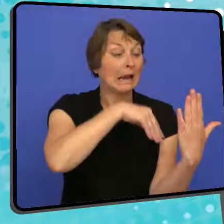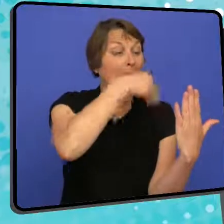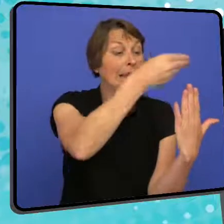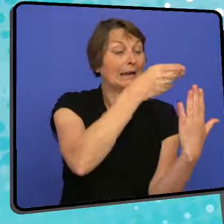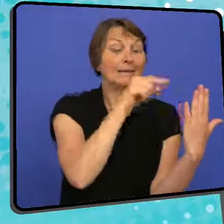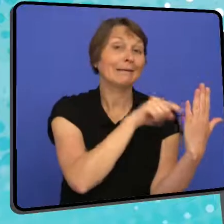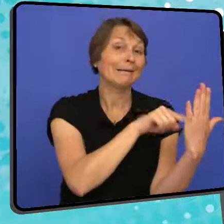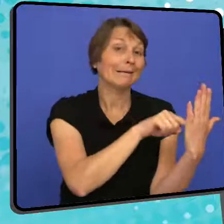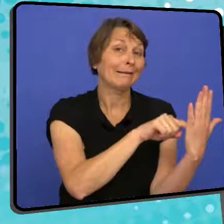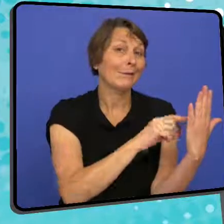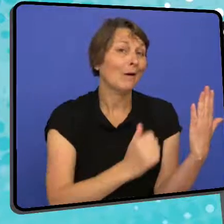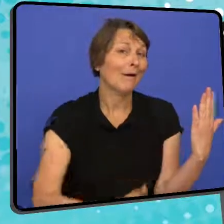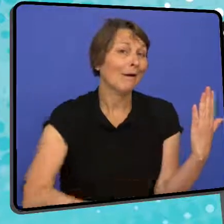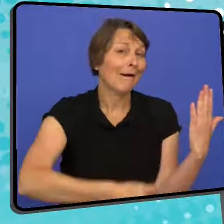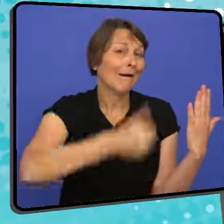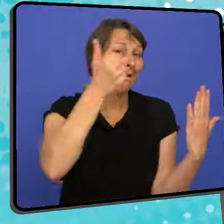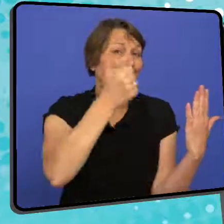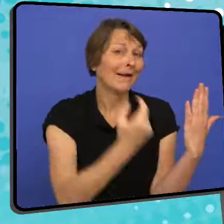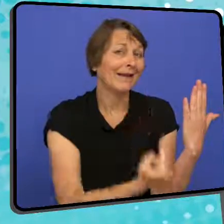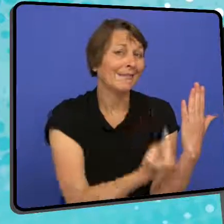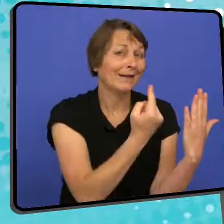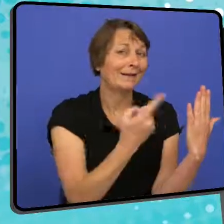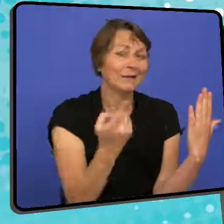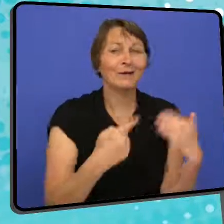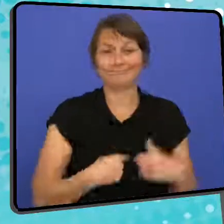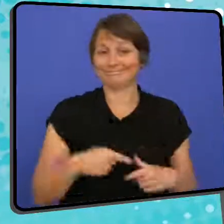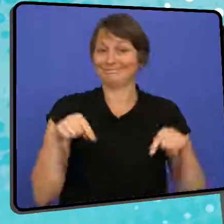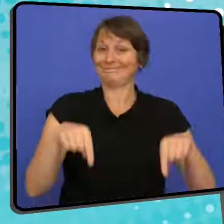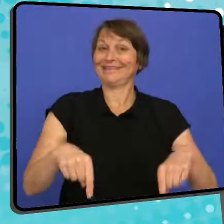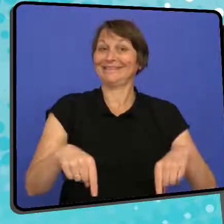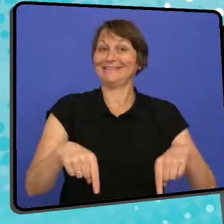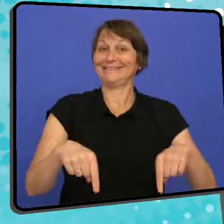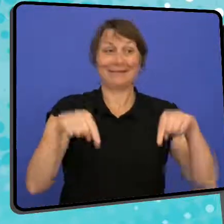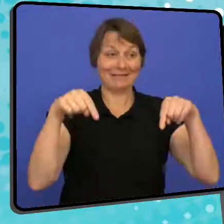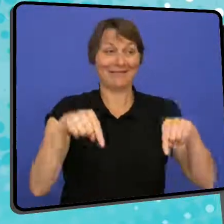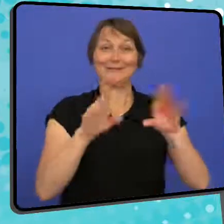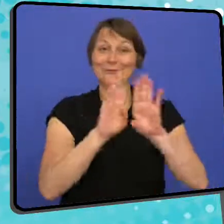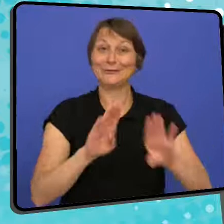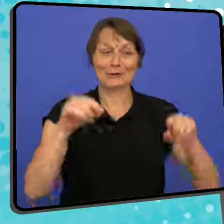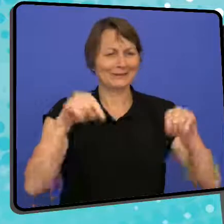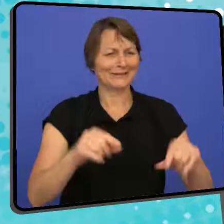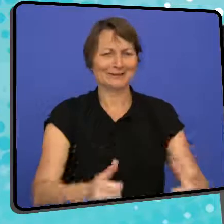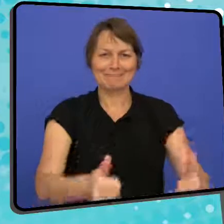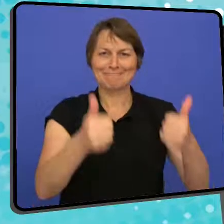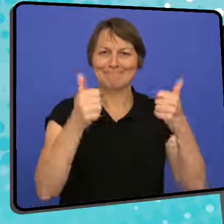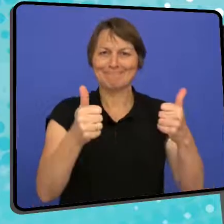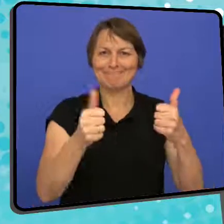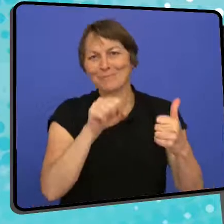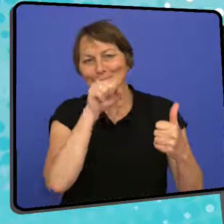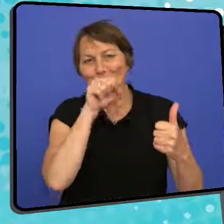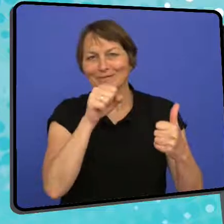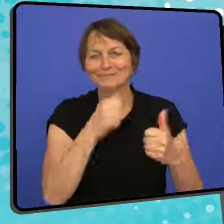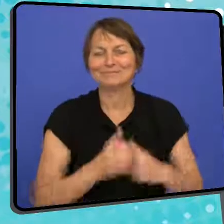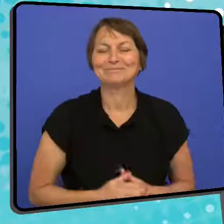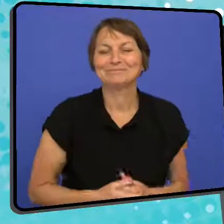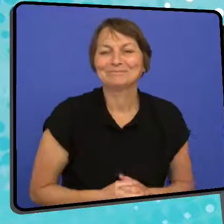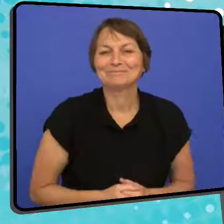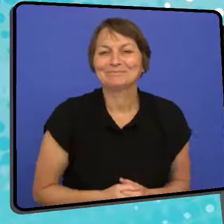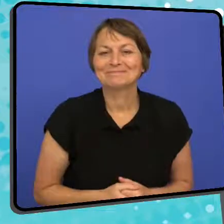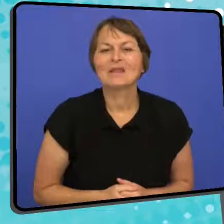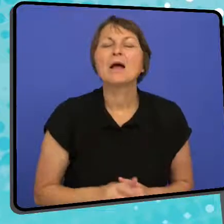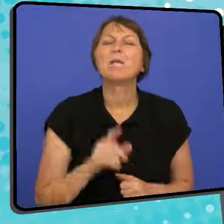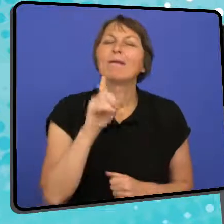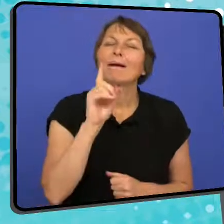course. Yes, that's what we like to hear. Yeah. I also part of